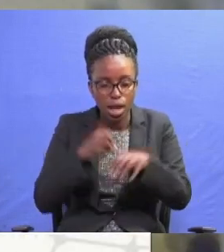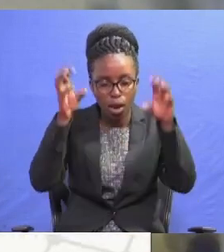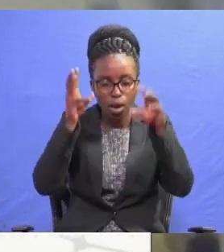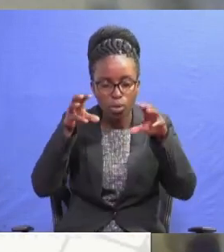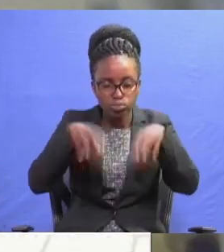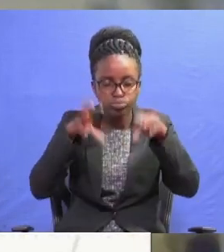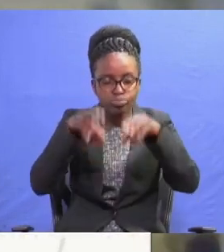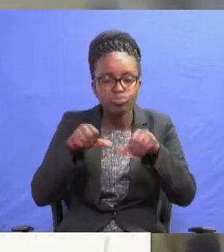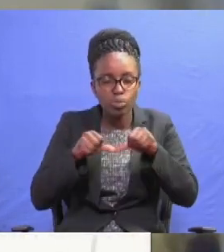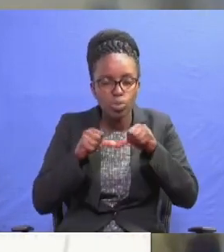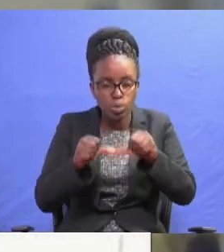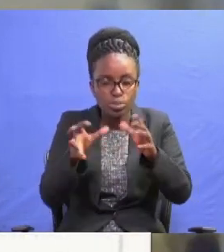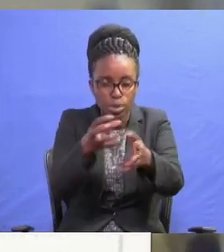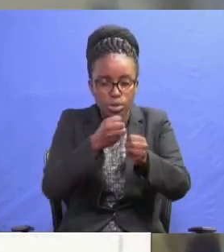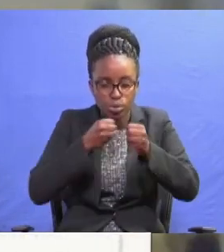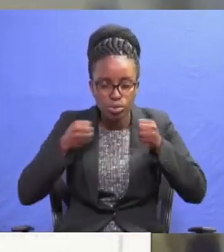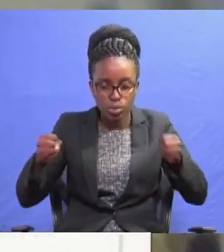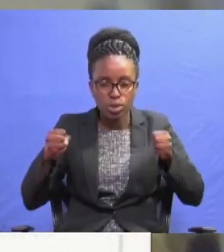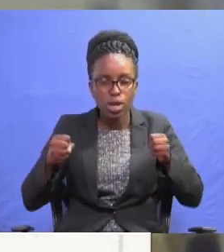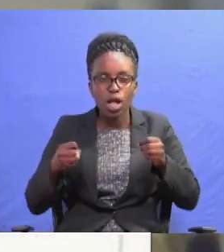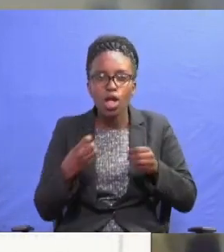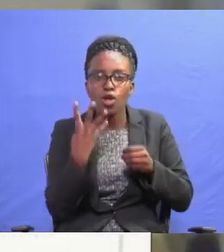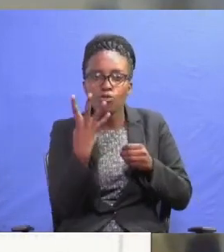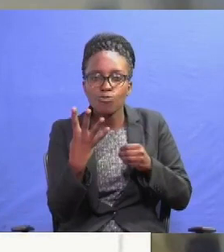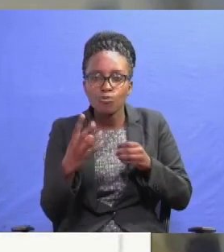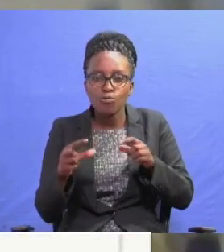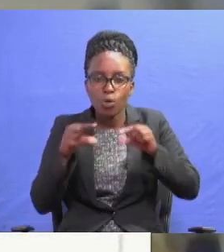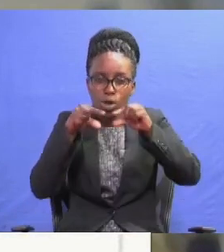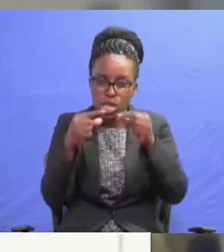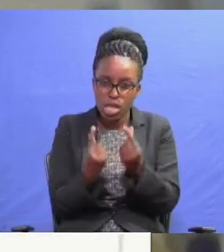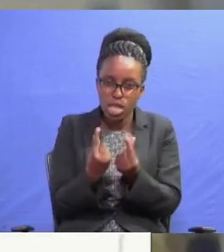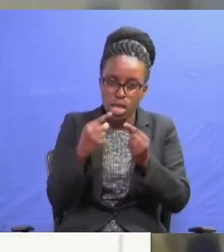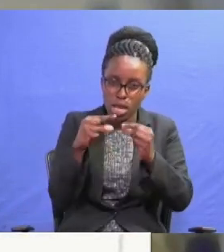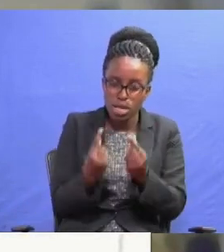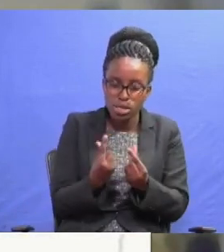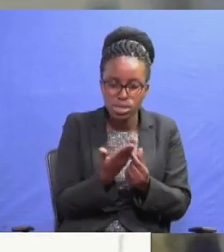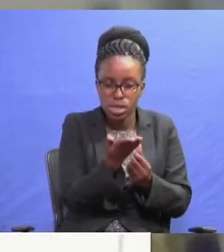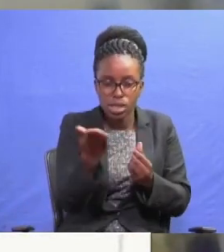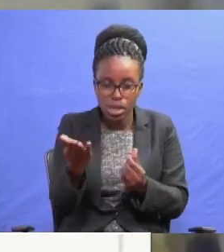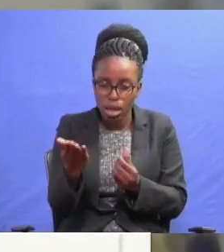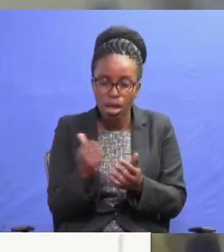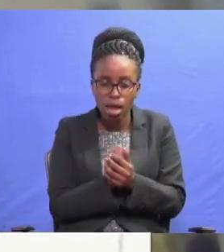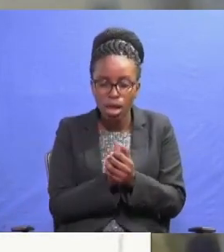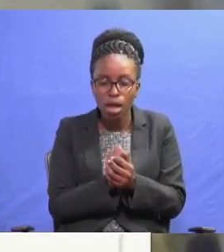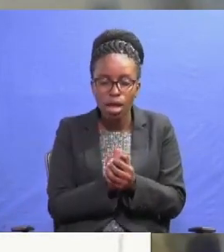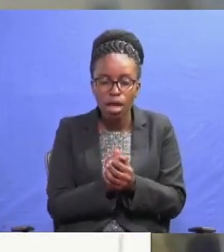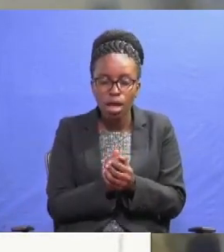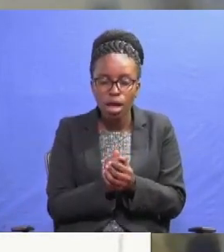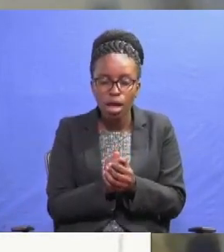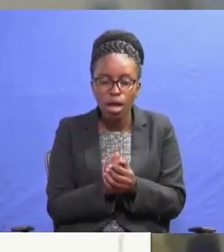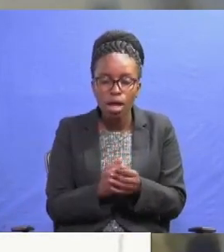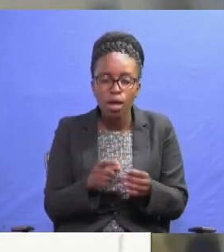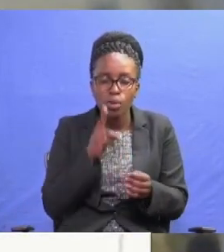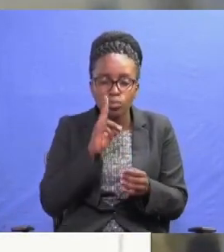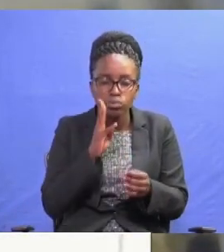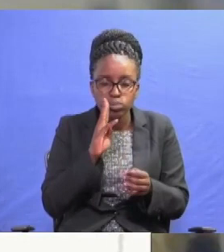the opening up of the fault gushes in along Maimayo Road, and then the so-called Solai Dam collapse and